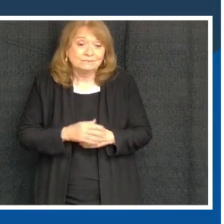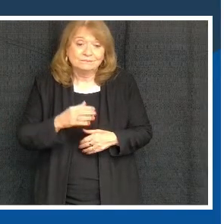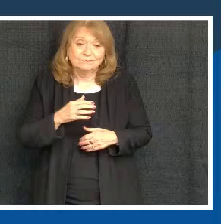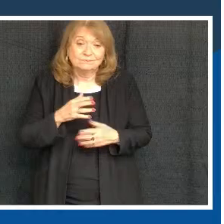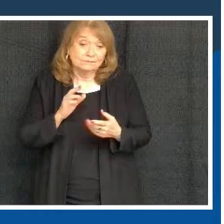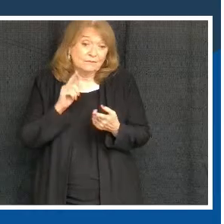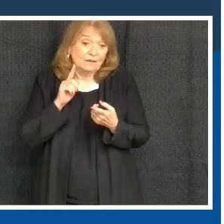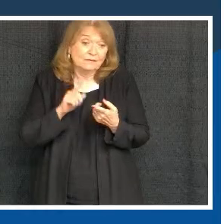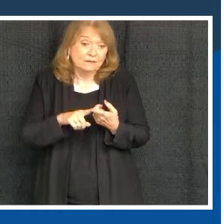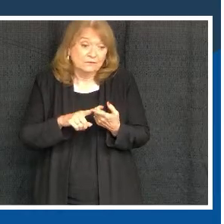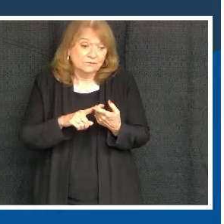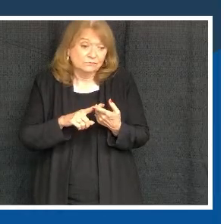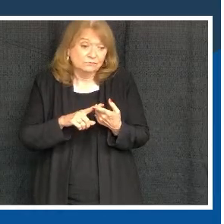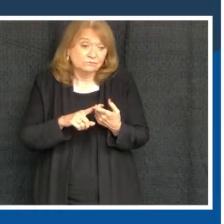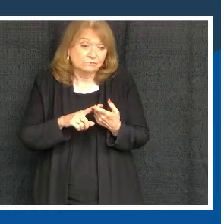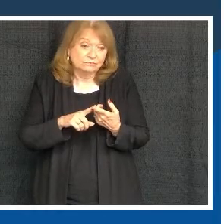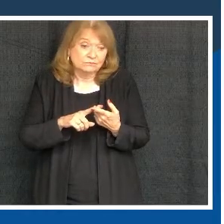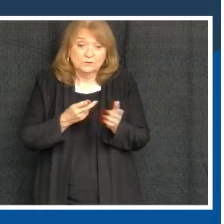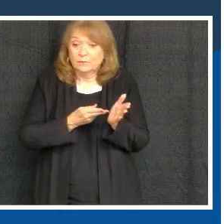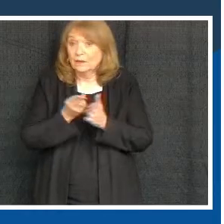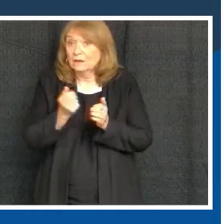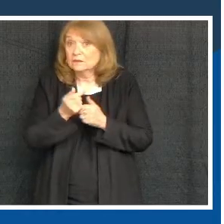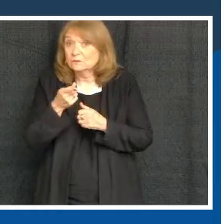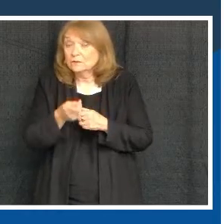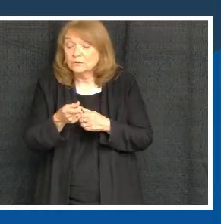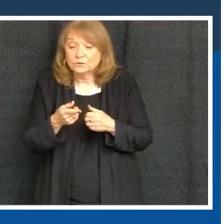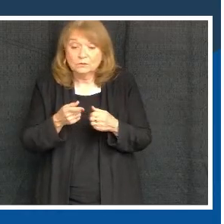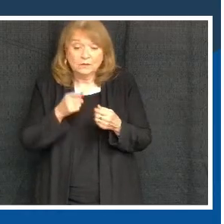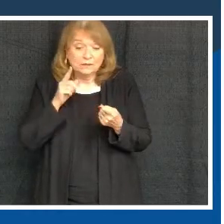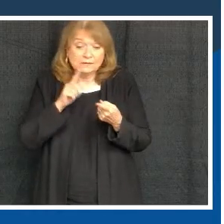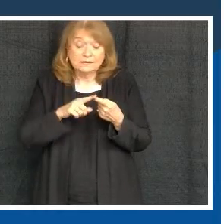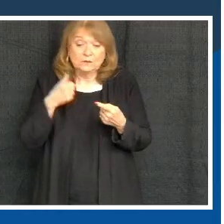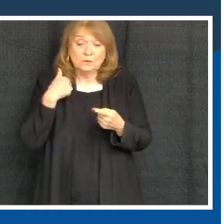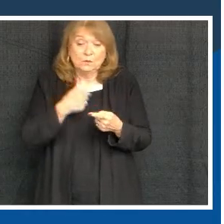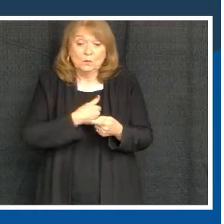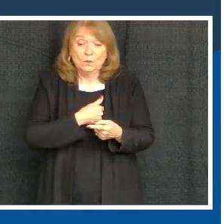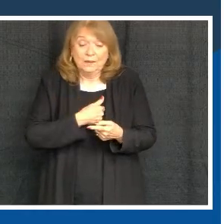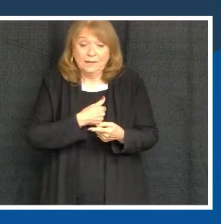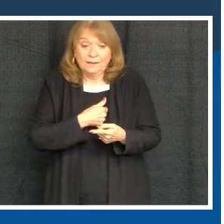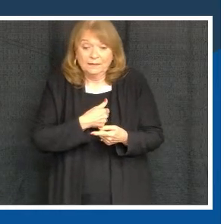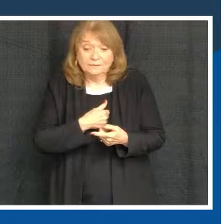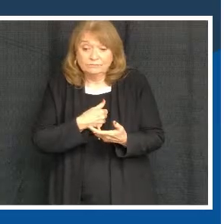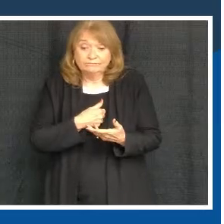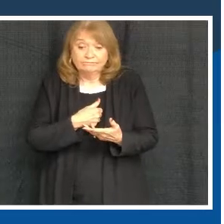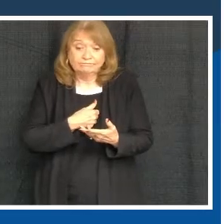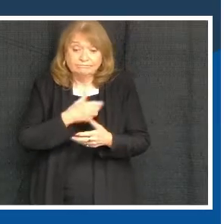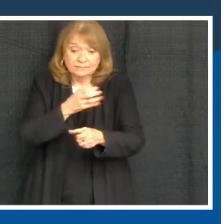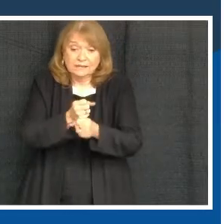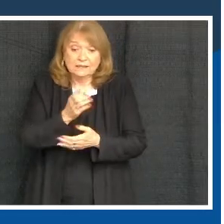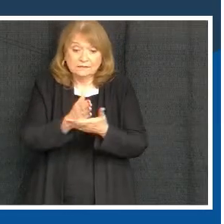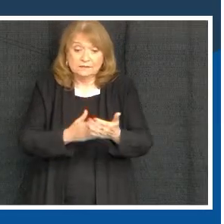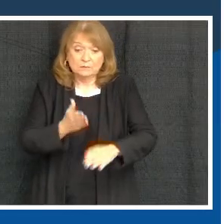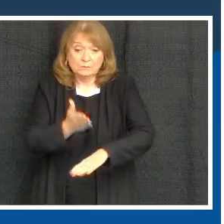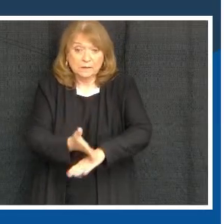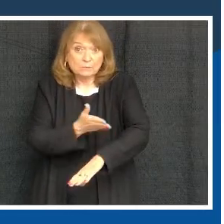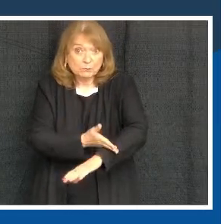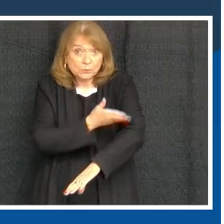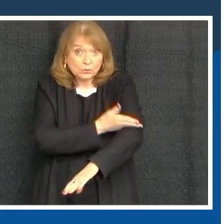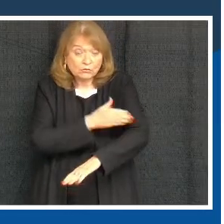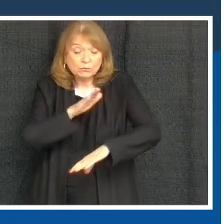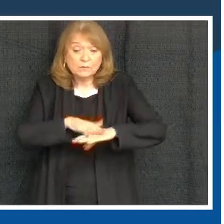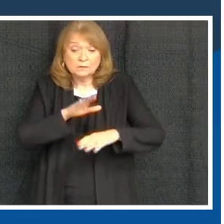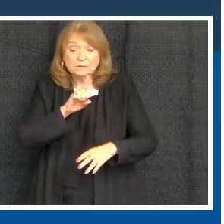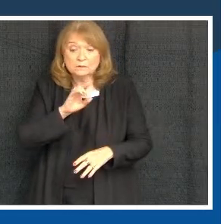Until, to be honest with you about it, until we get some improvements on Dover